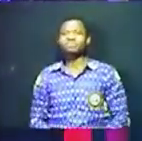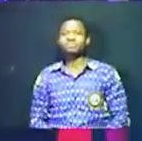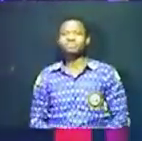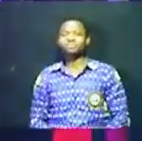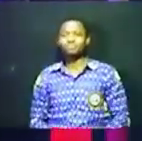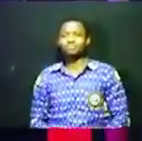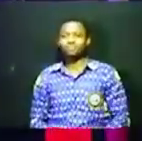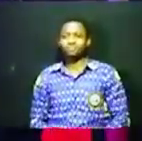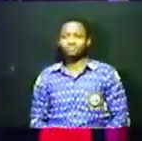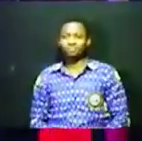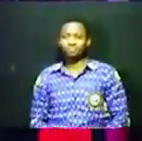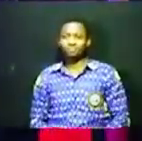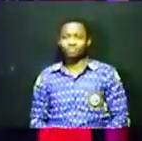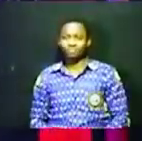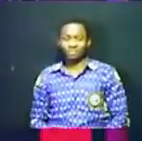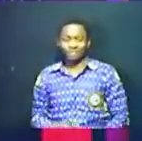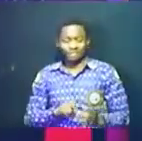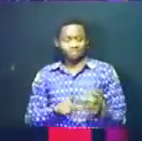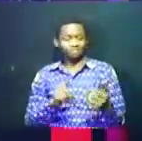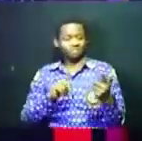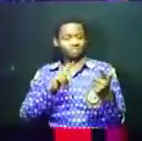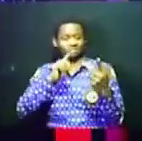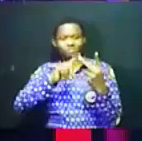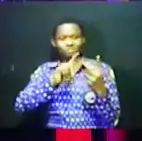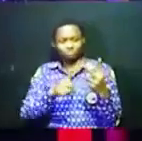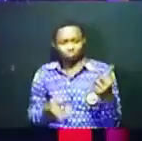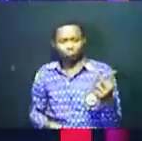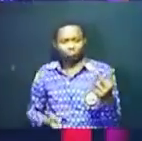do you know the cause of this brawl?